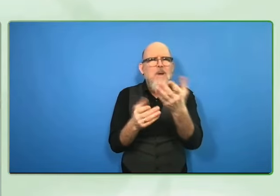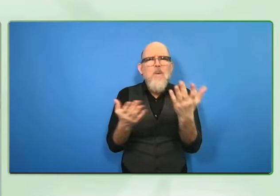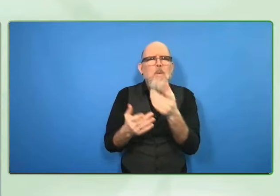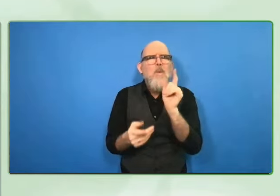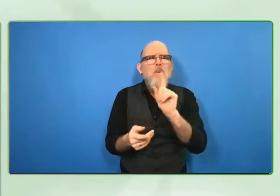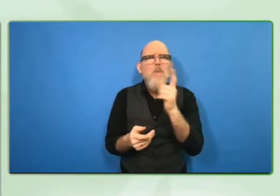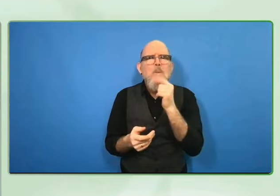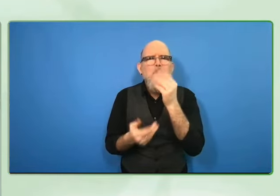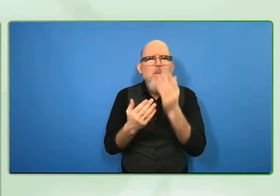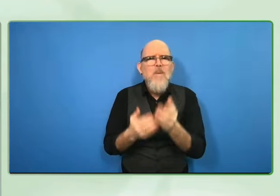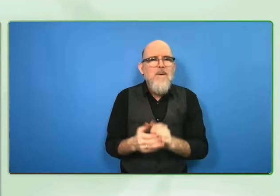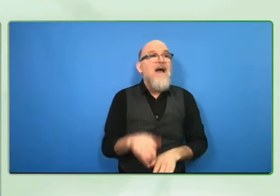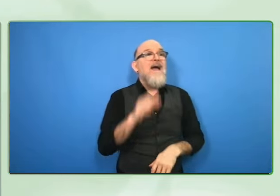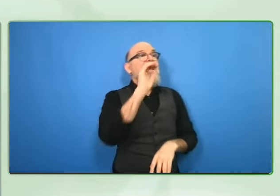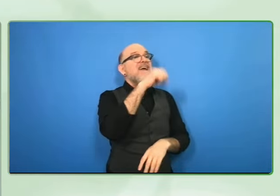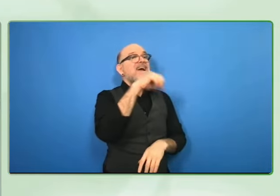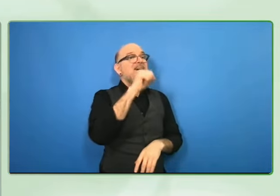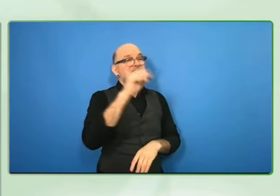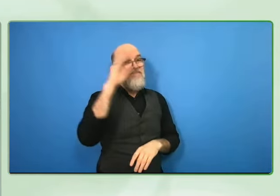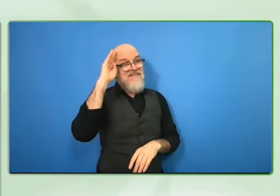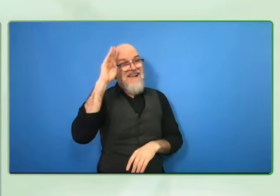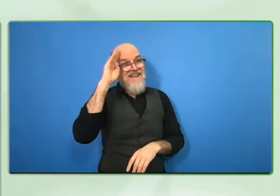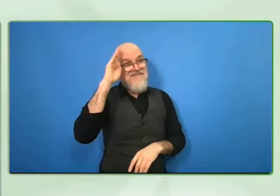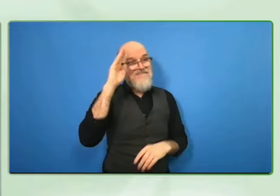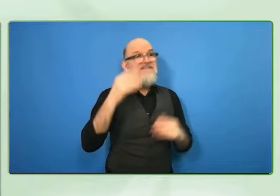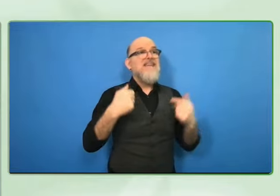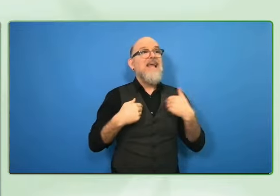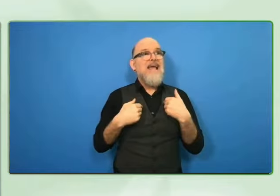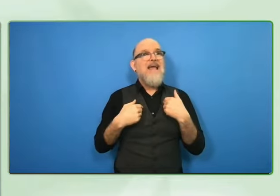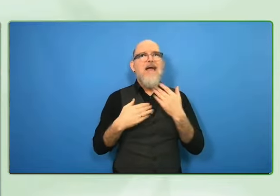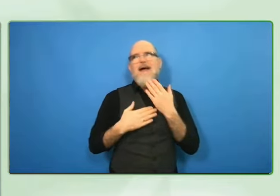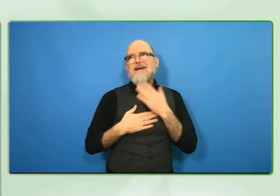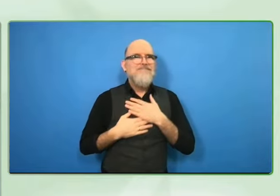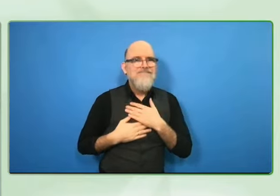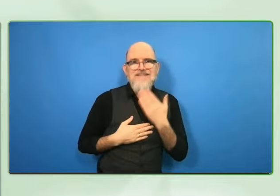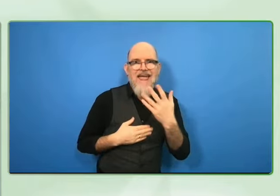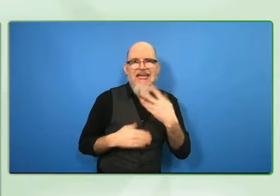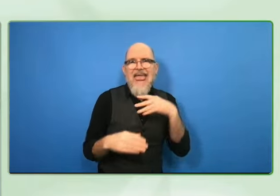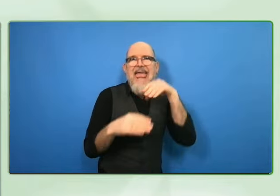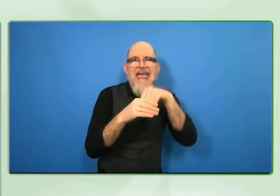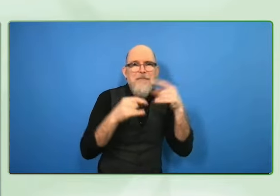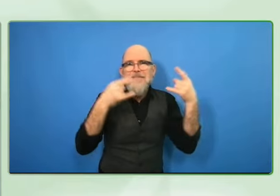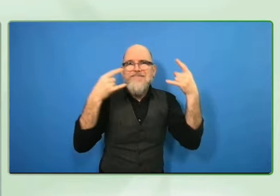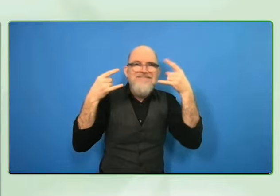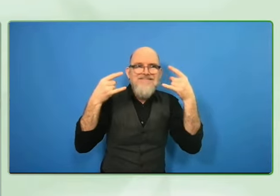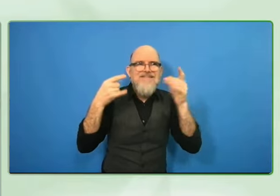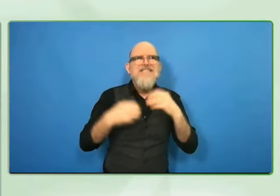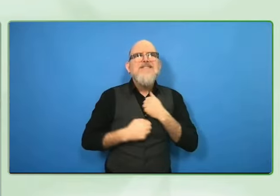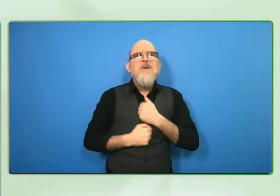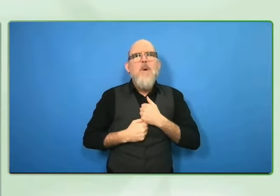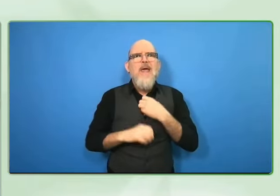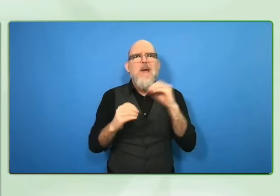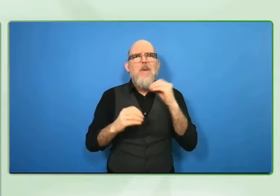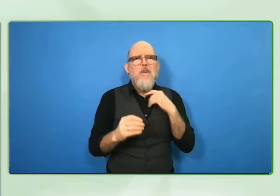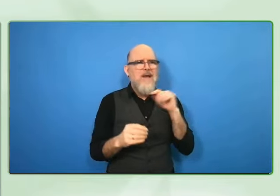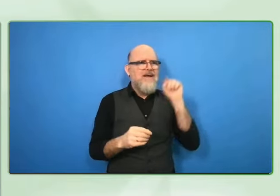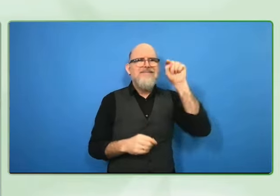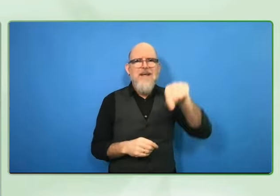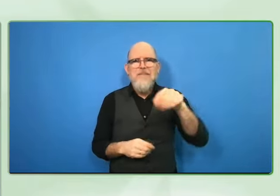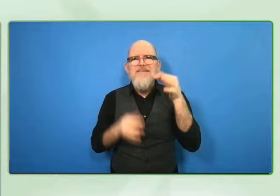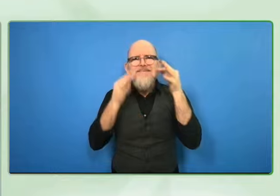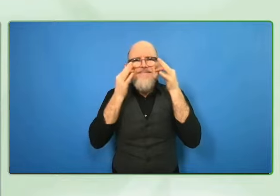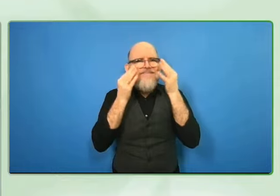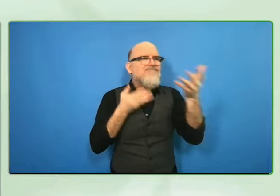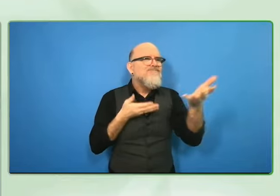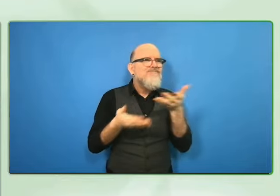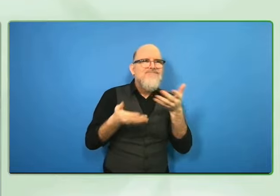Hello, very honored to be here. Although very sorry I cannot be there with you in person. Susan, Sally,